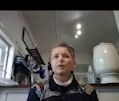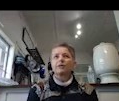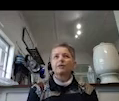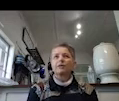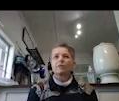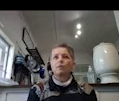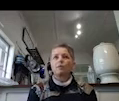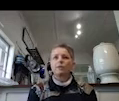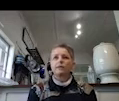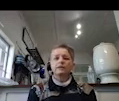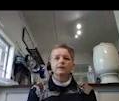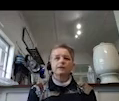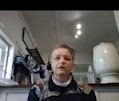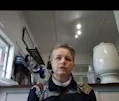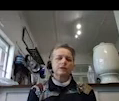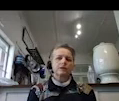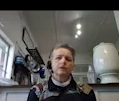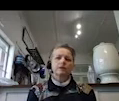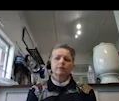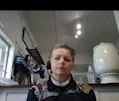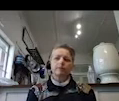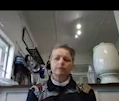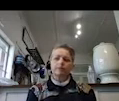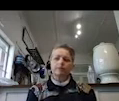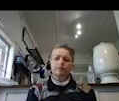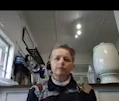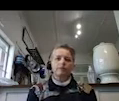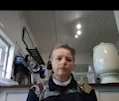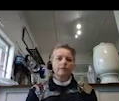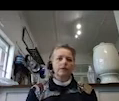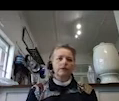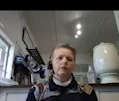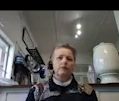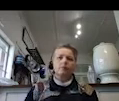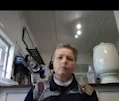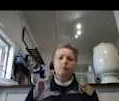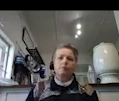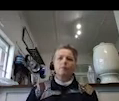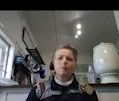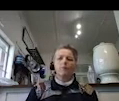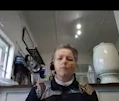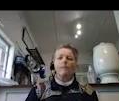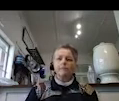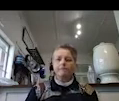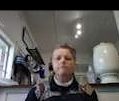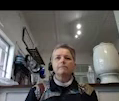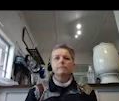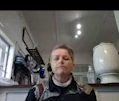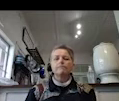that's where the term robo-debt is used. In specifically in that Centrelink